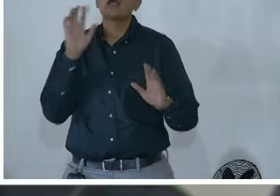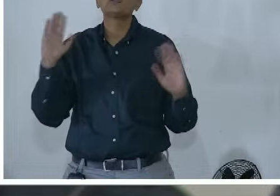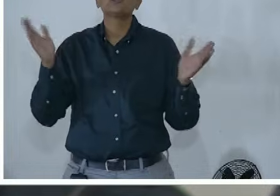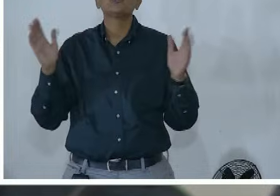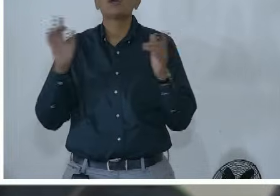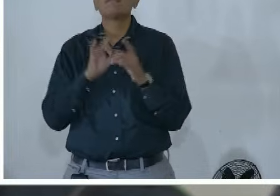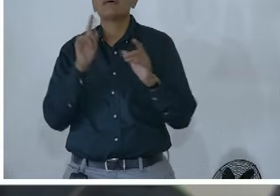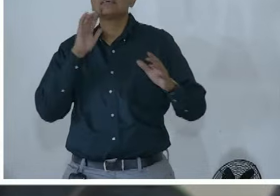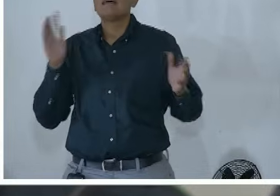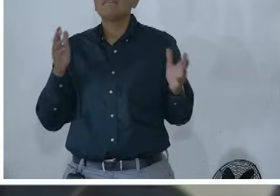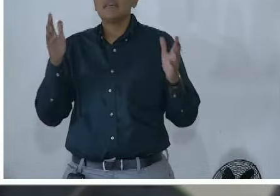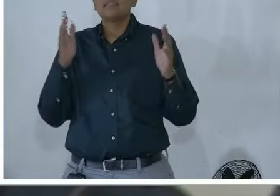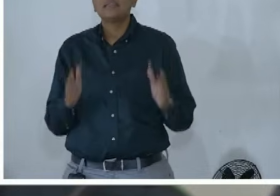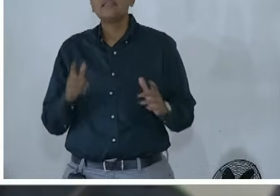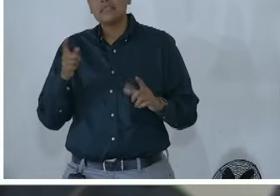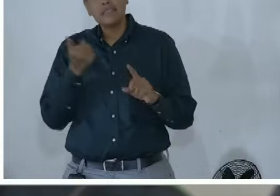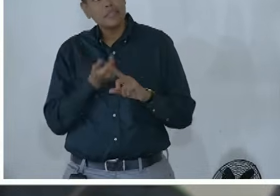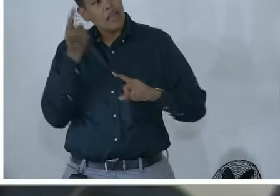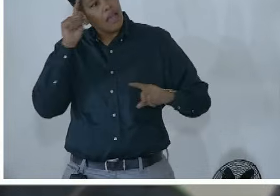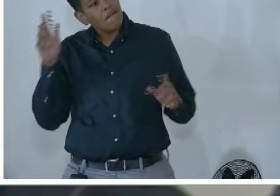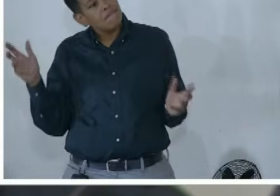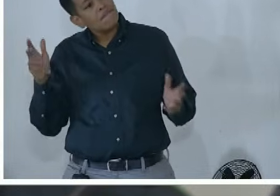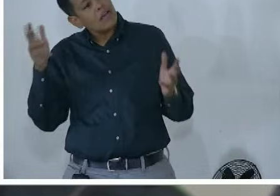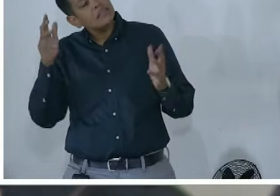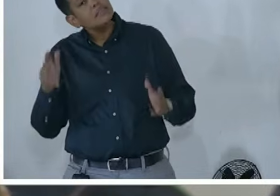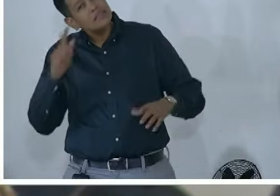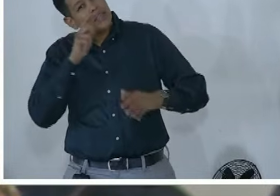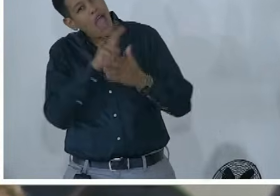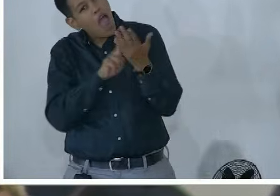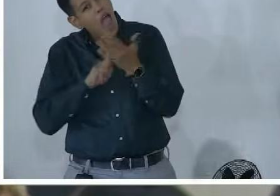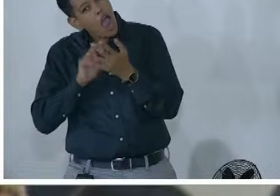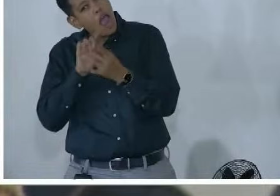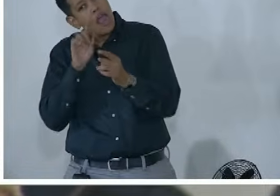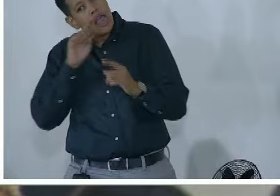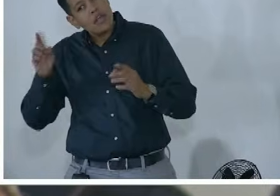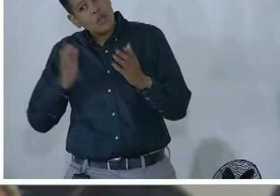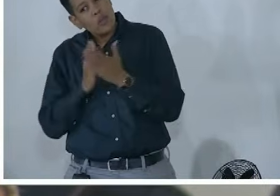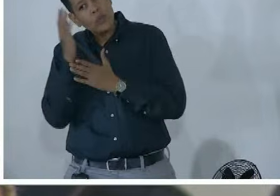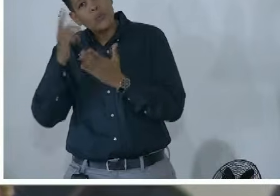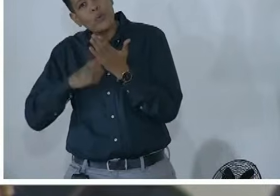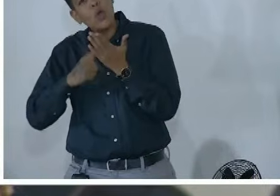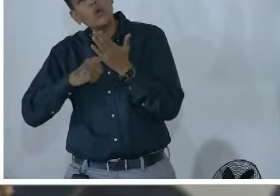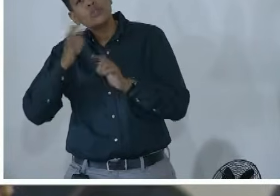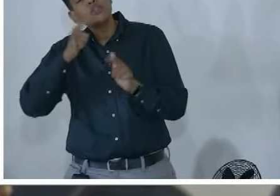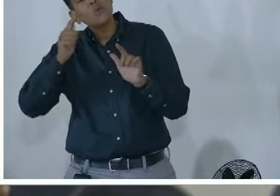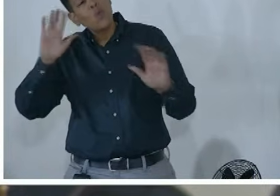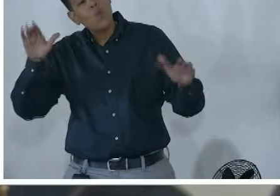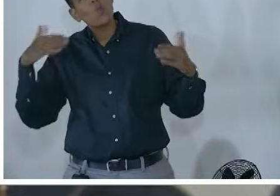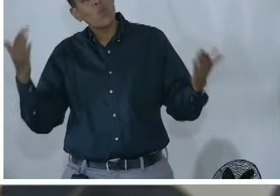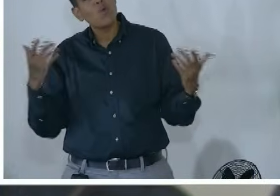as a facilitator for facilitated contract renegotiation.